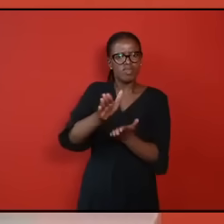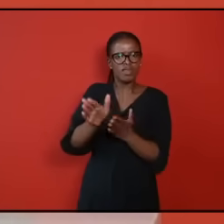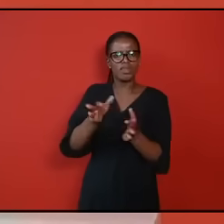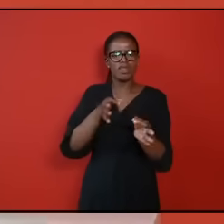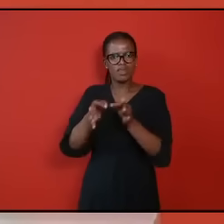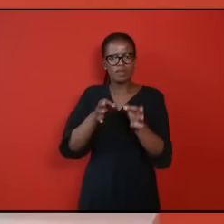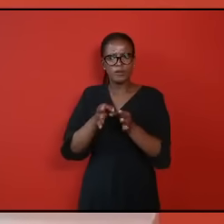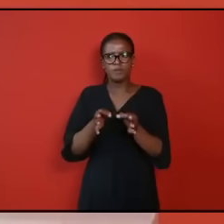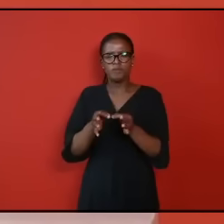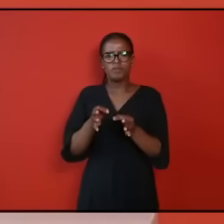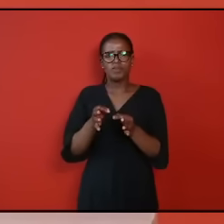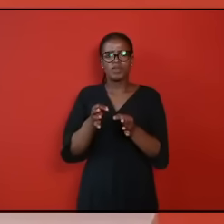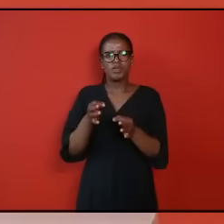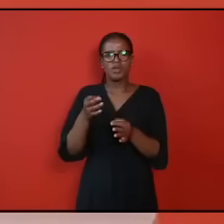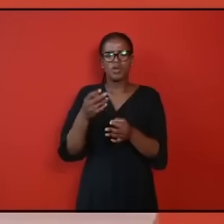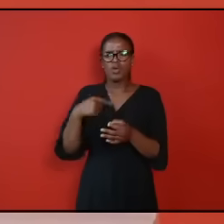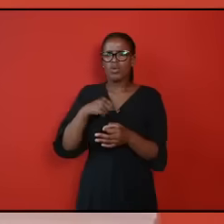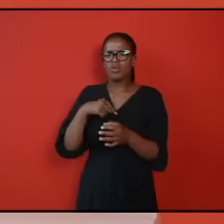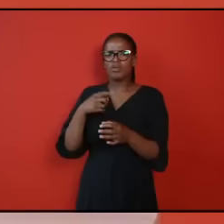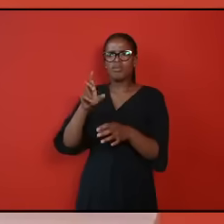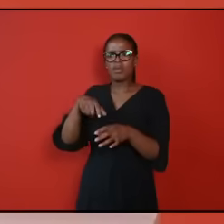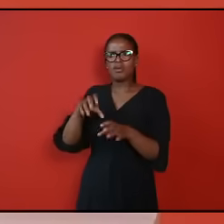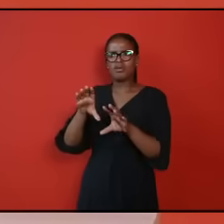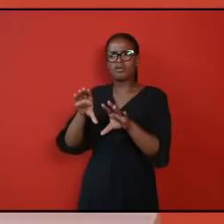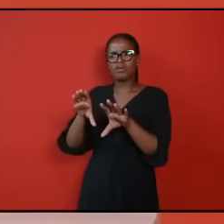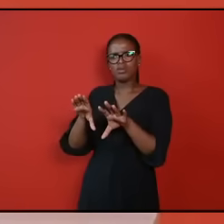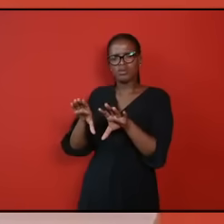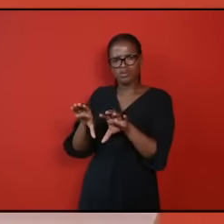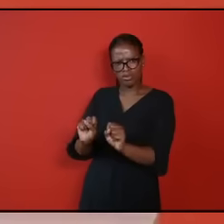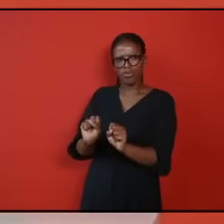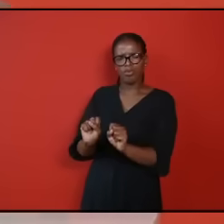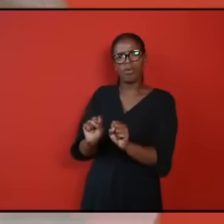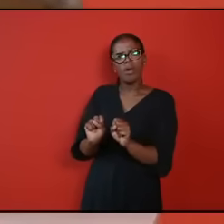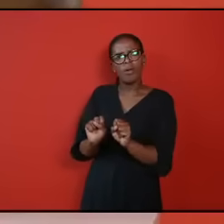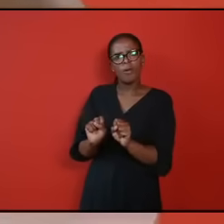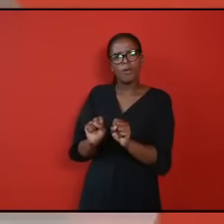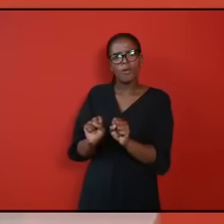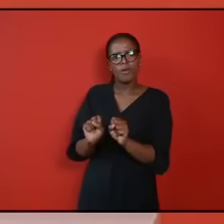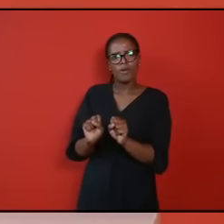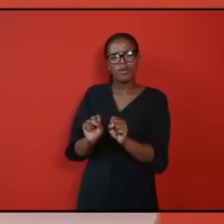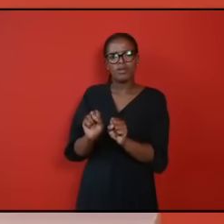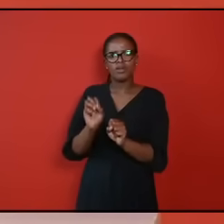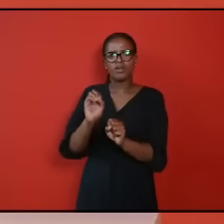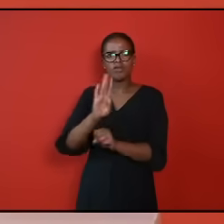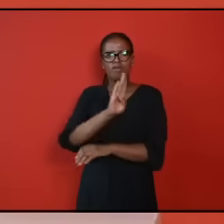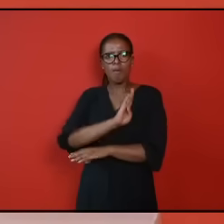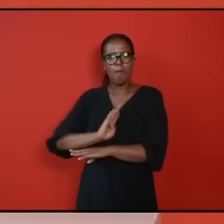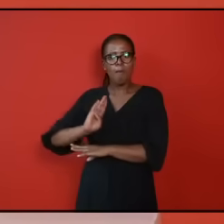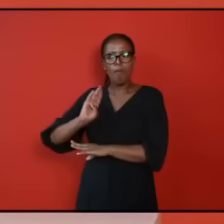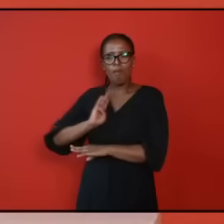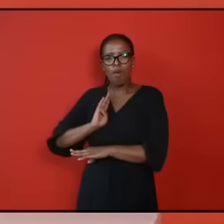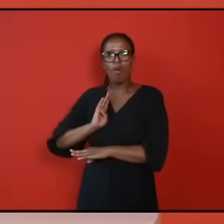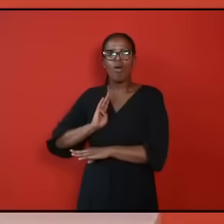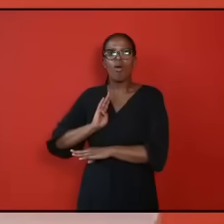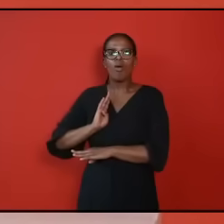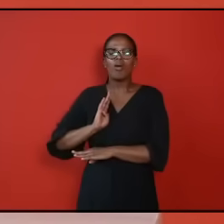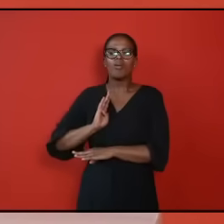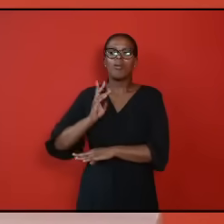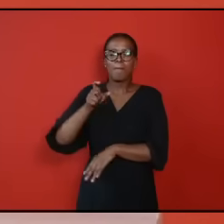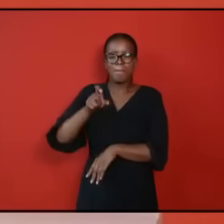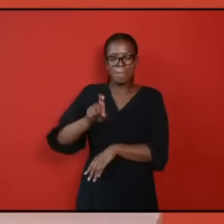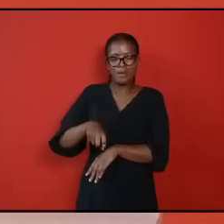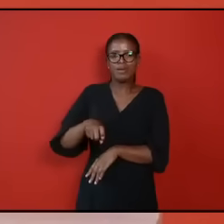Then what must make us stop? It must be on the board there. We must have